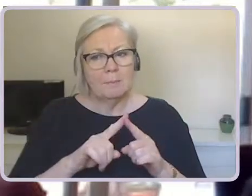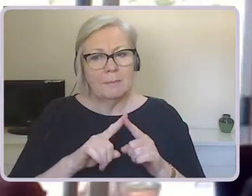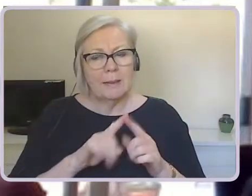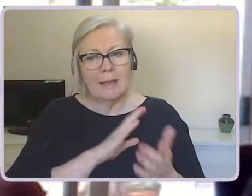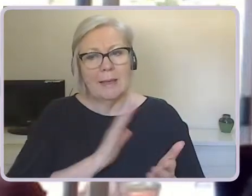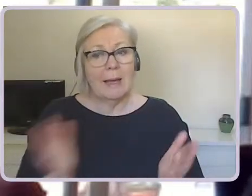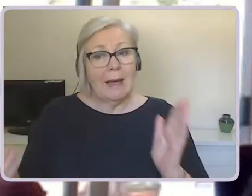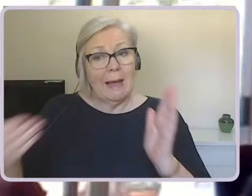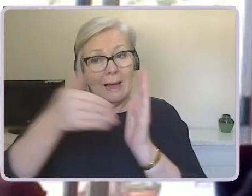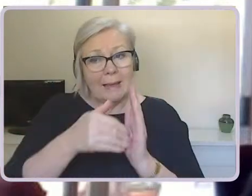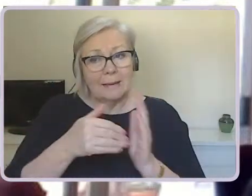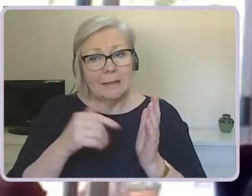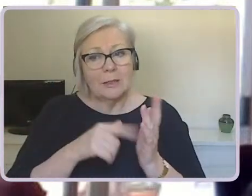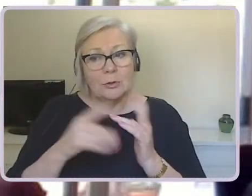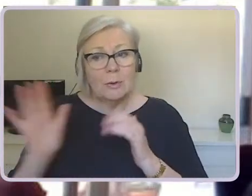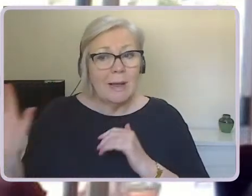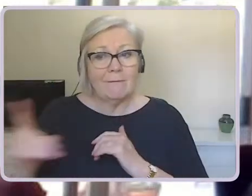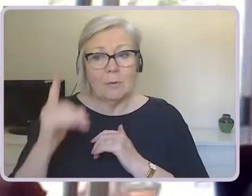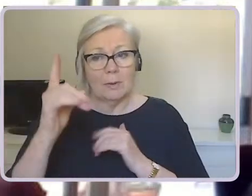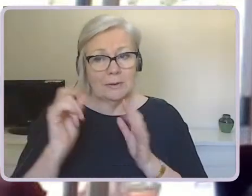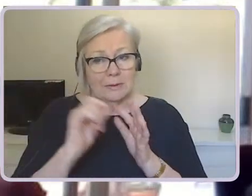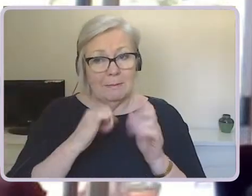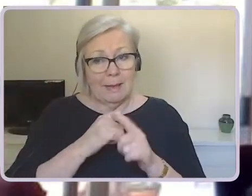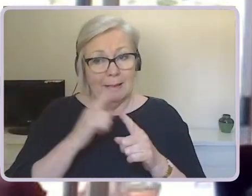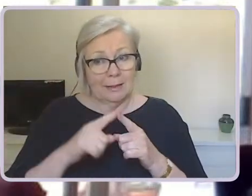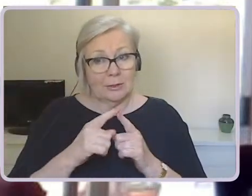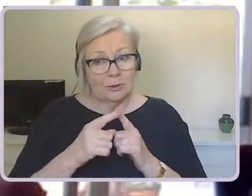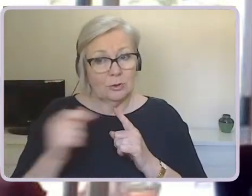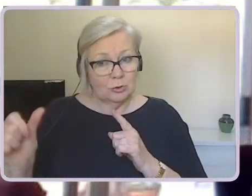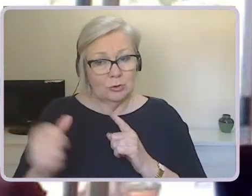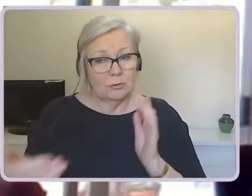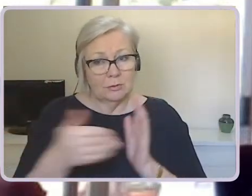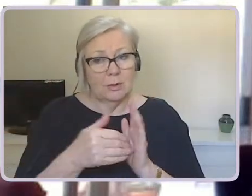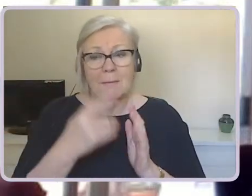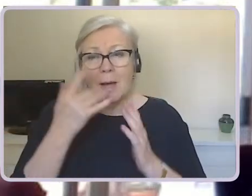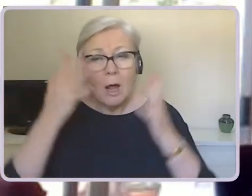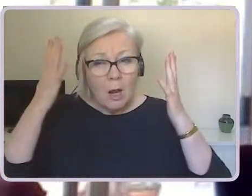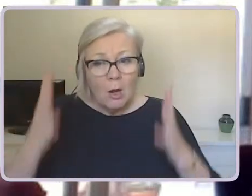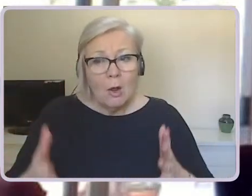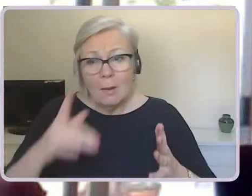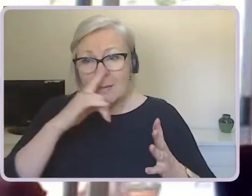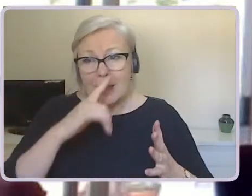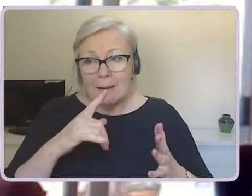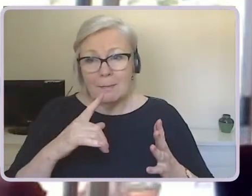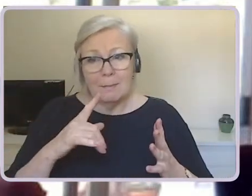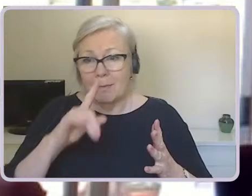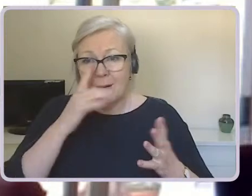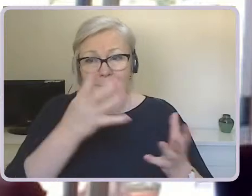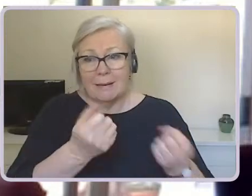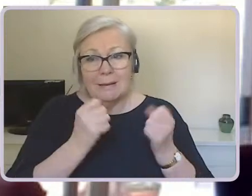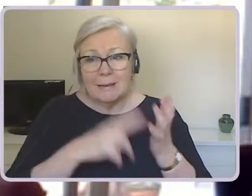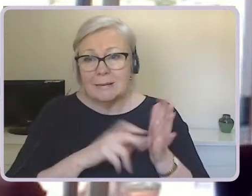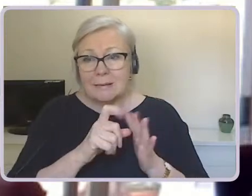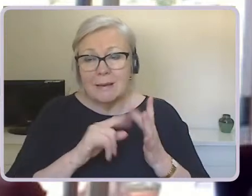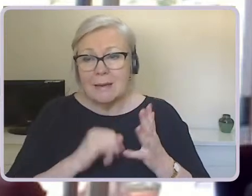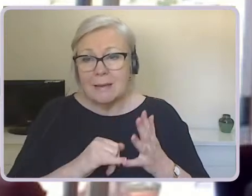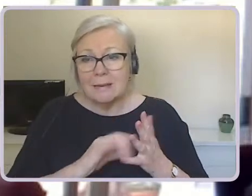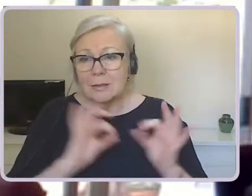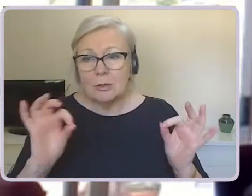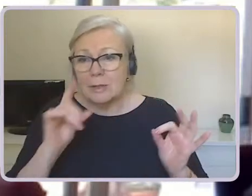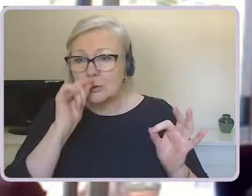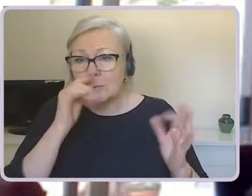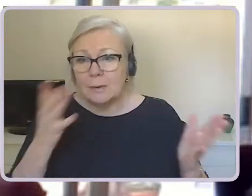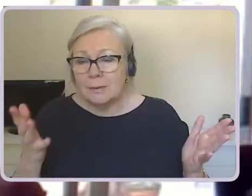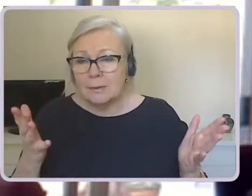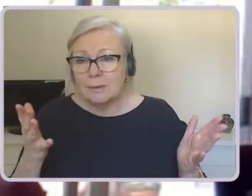That being said, there's a lot of people in our community that aren't eligible for the NDIS, and I think government should